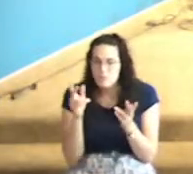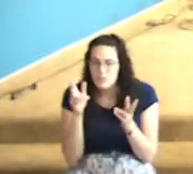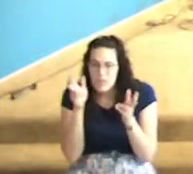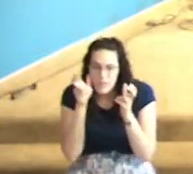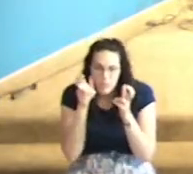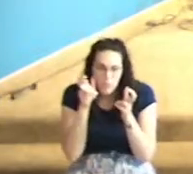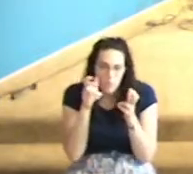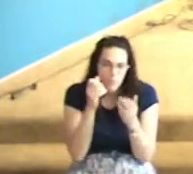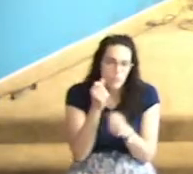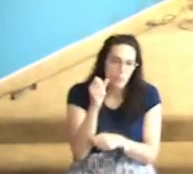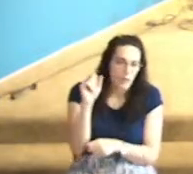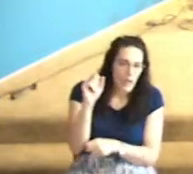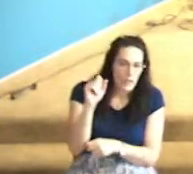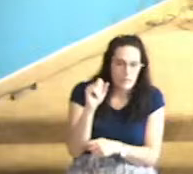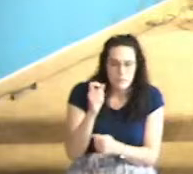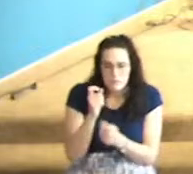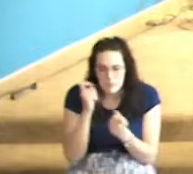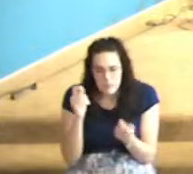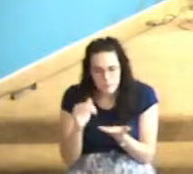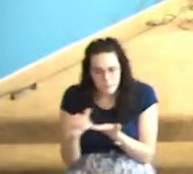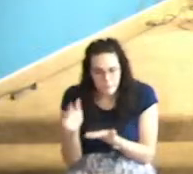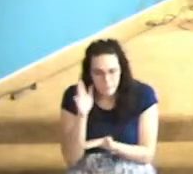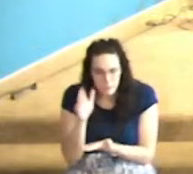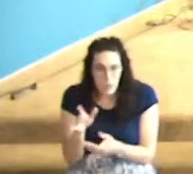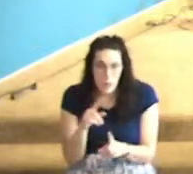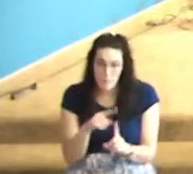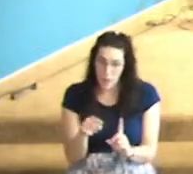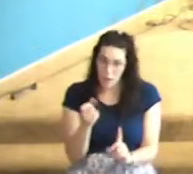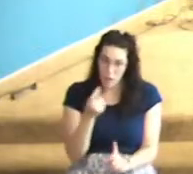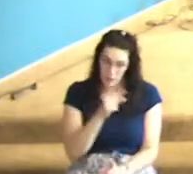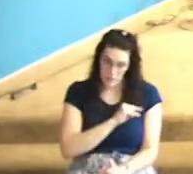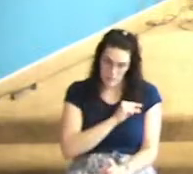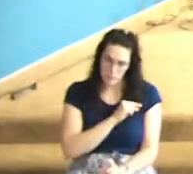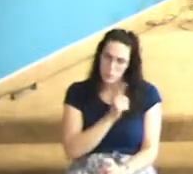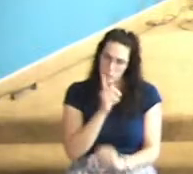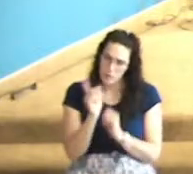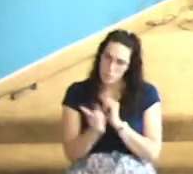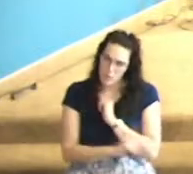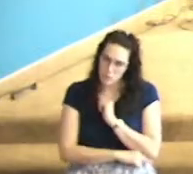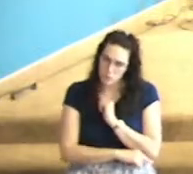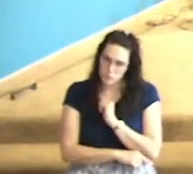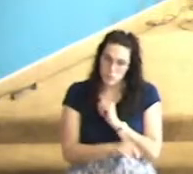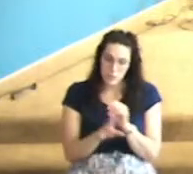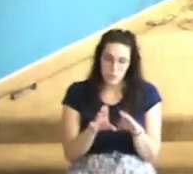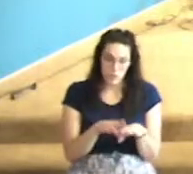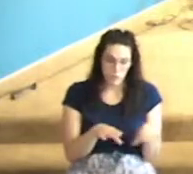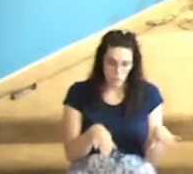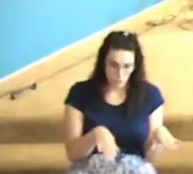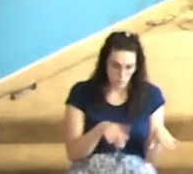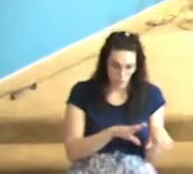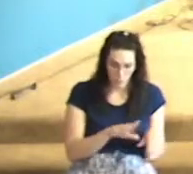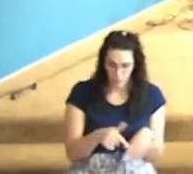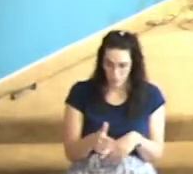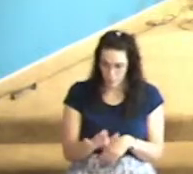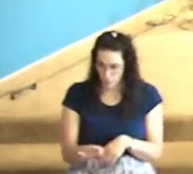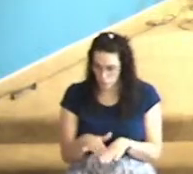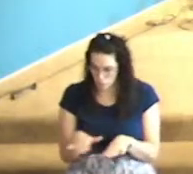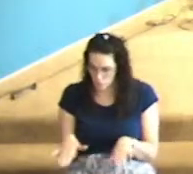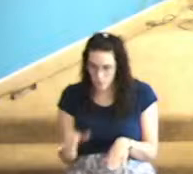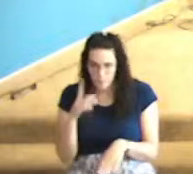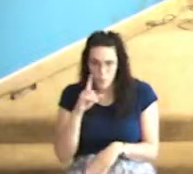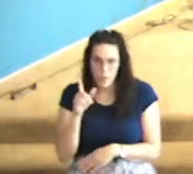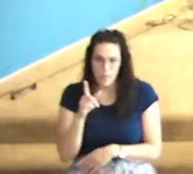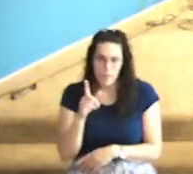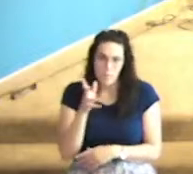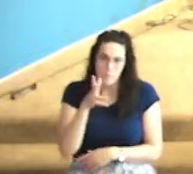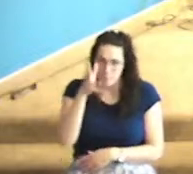and sin. Yet he does not leave the guilty unpunished. He punishes the children and their children for the sin of the parents to